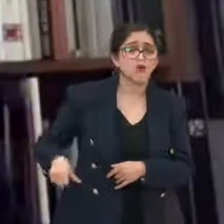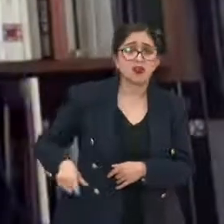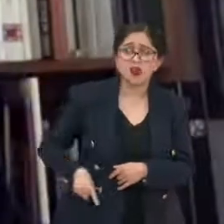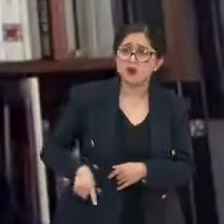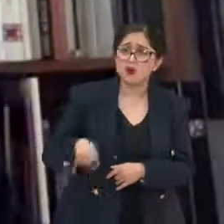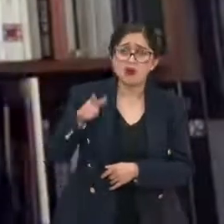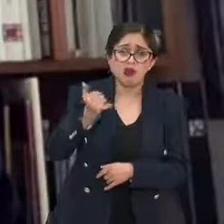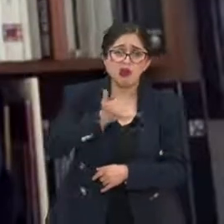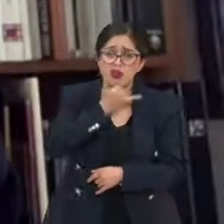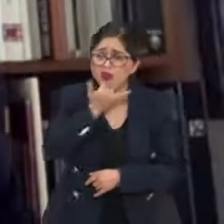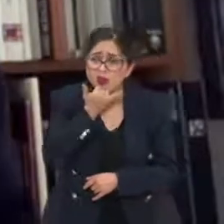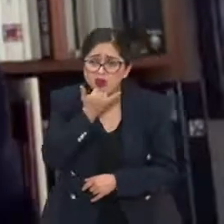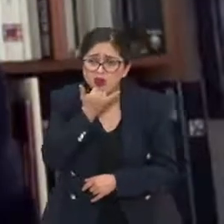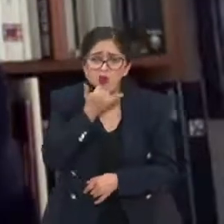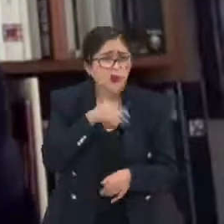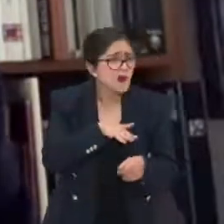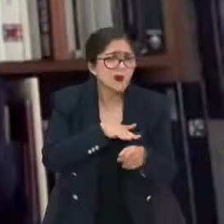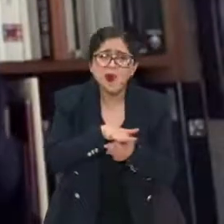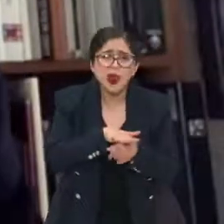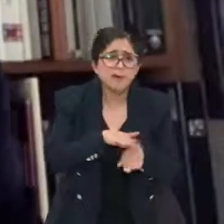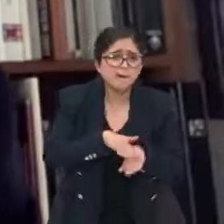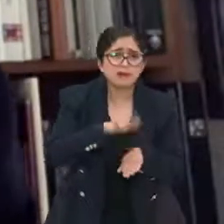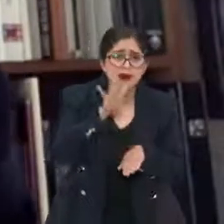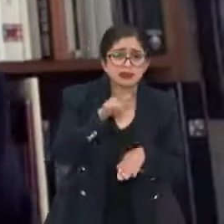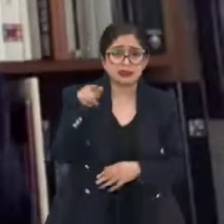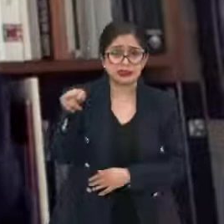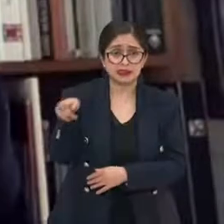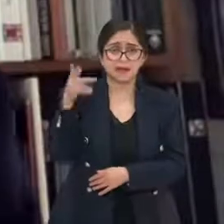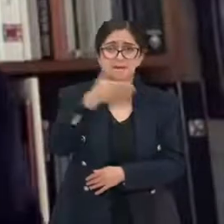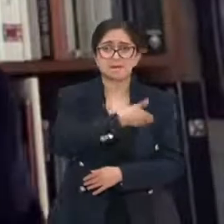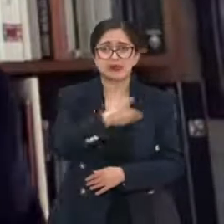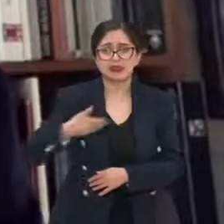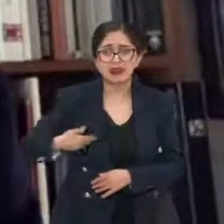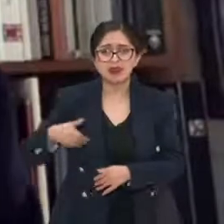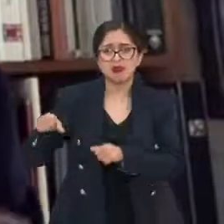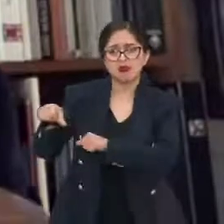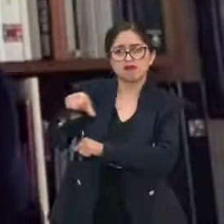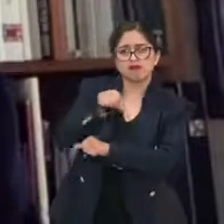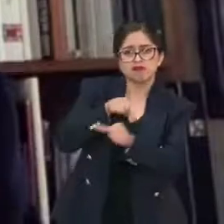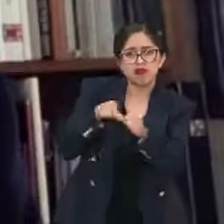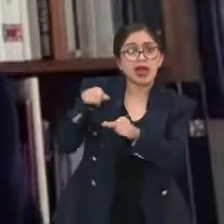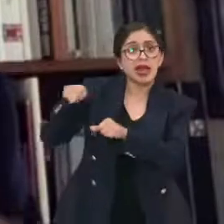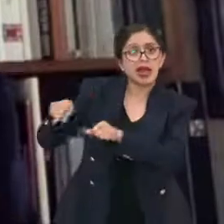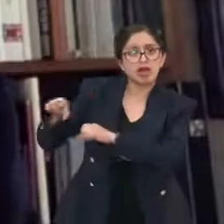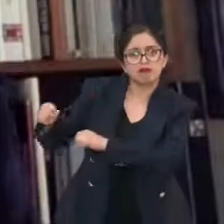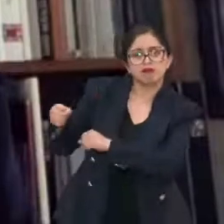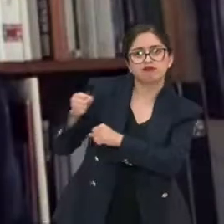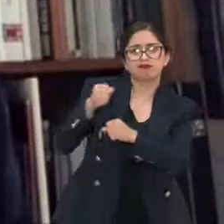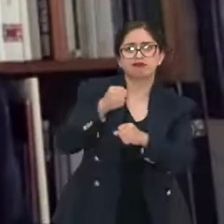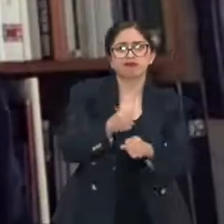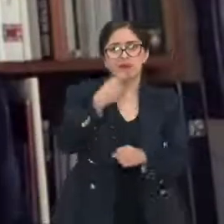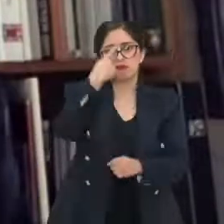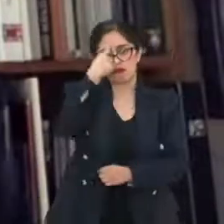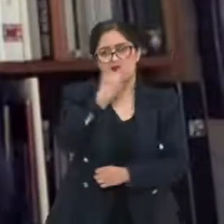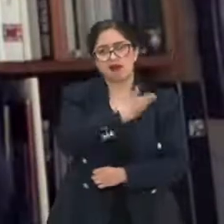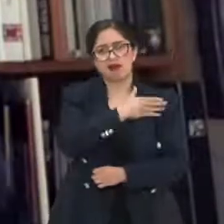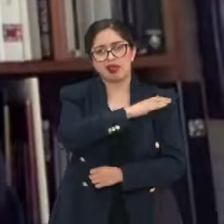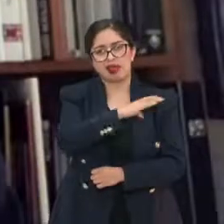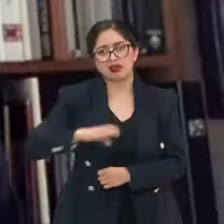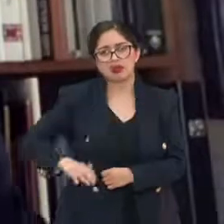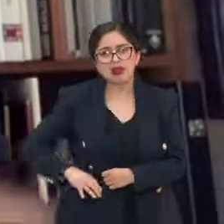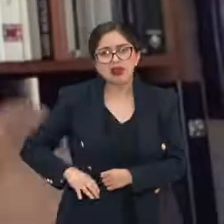extend a government which made several mistakes. And the most important is that the president, the provisional